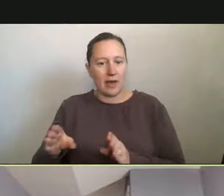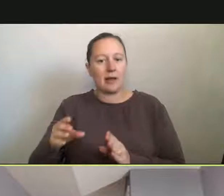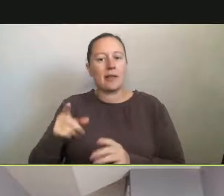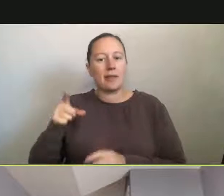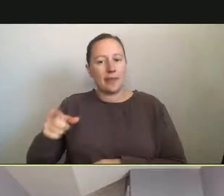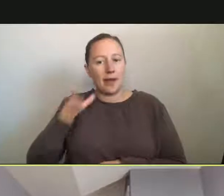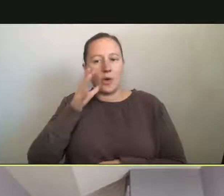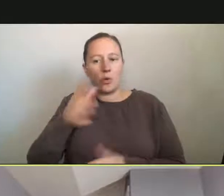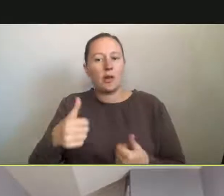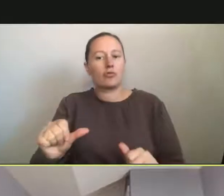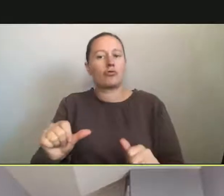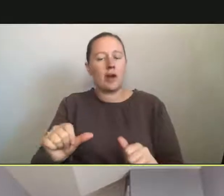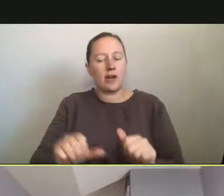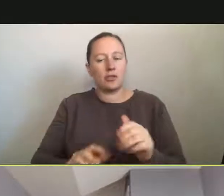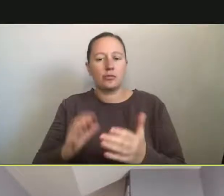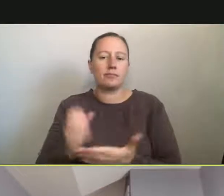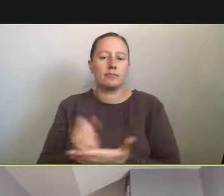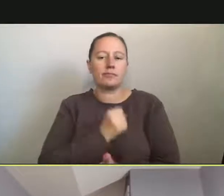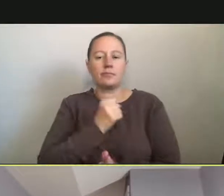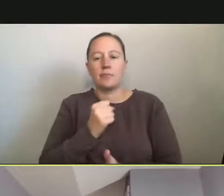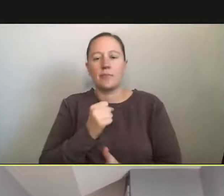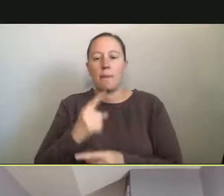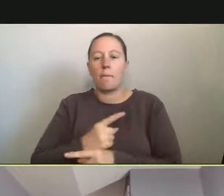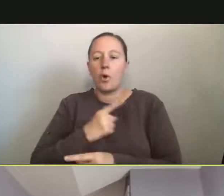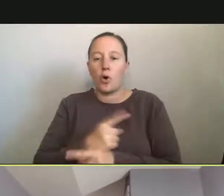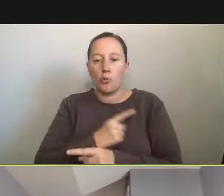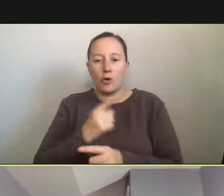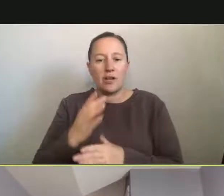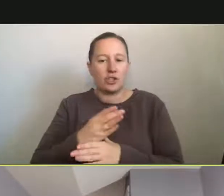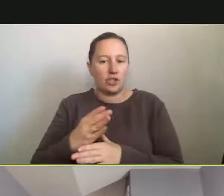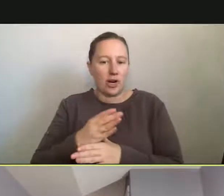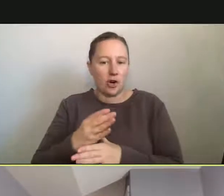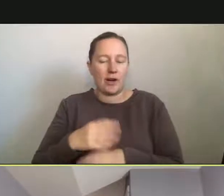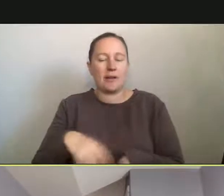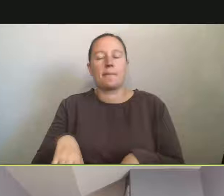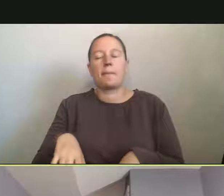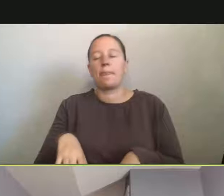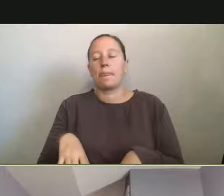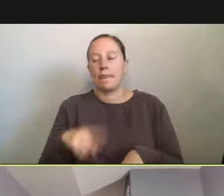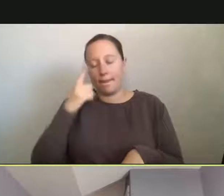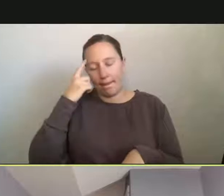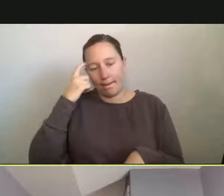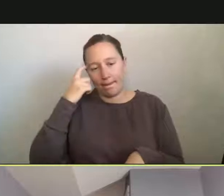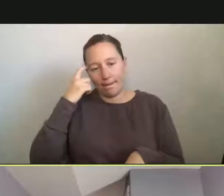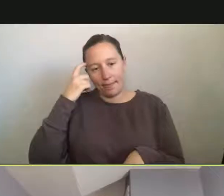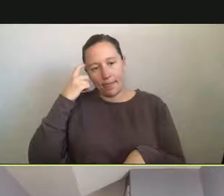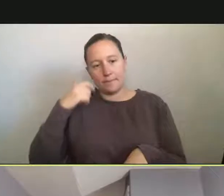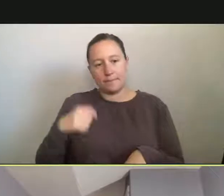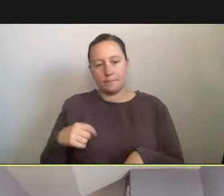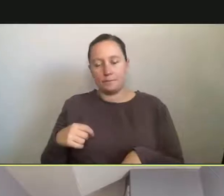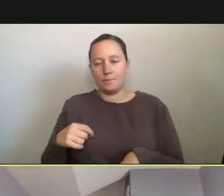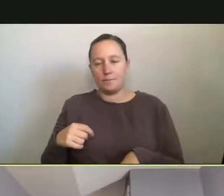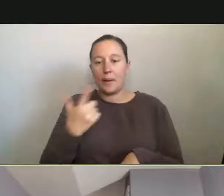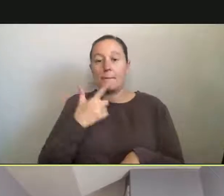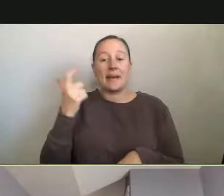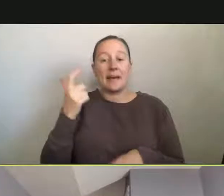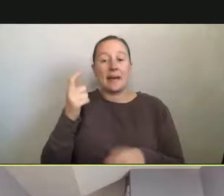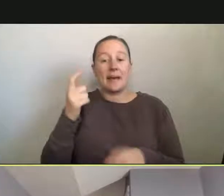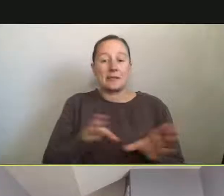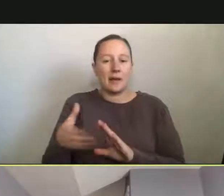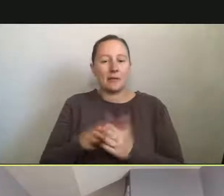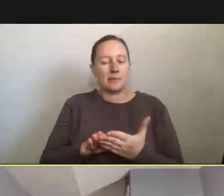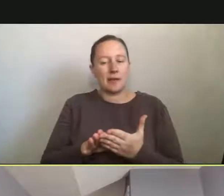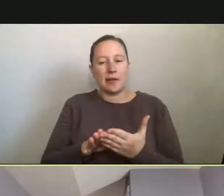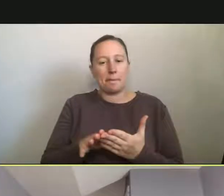attempt to maximize appropriate sharing. And of course, because these plans become